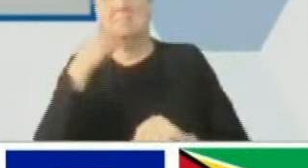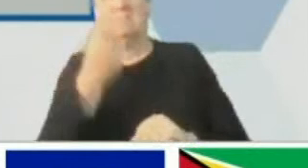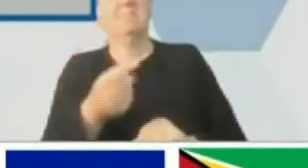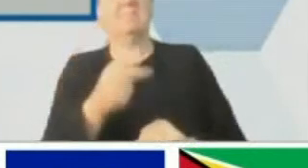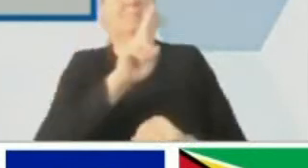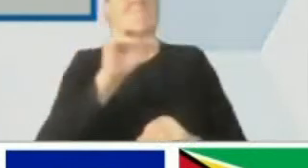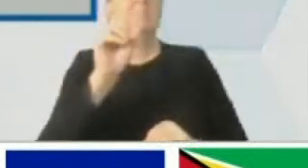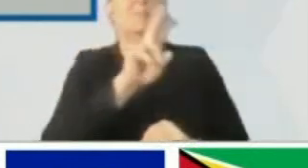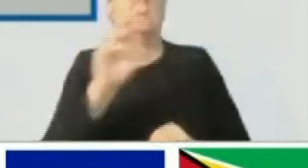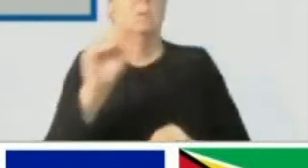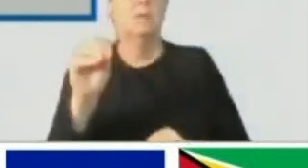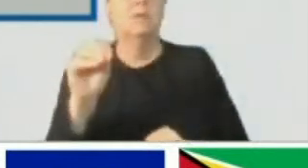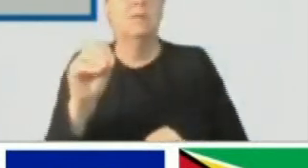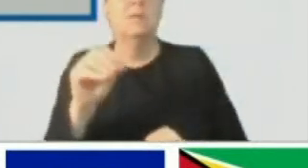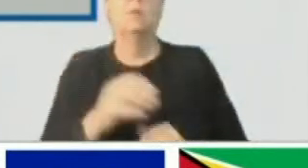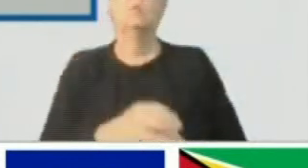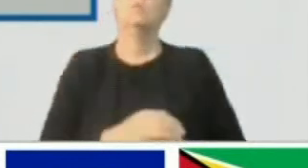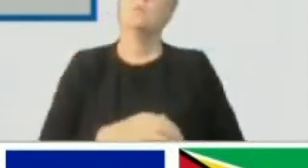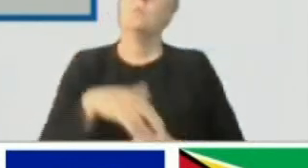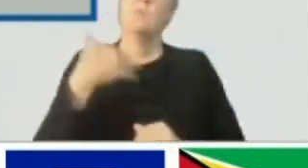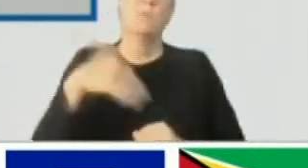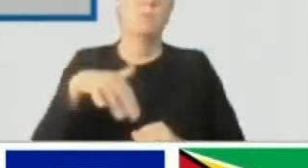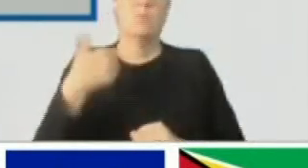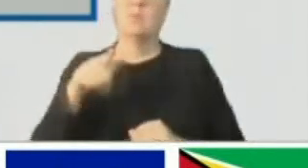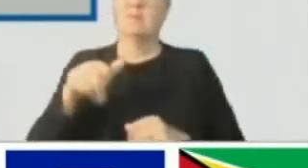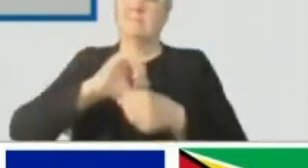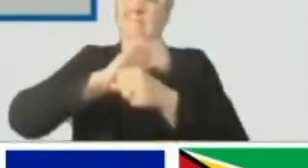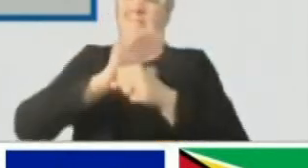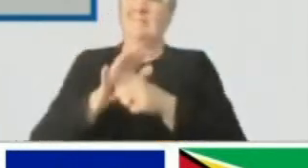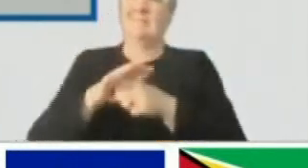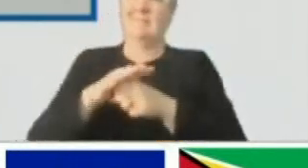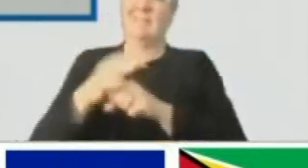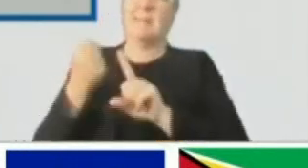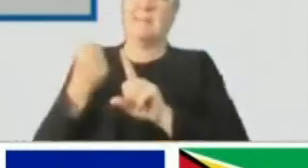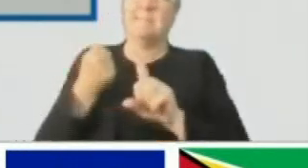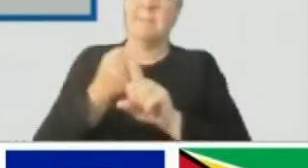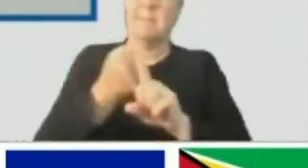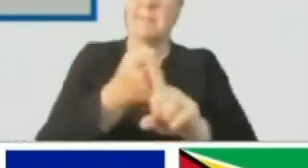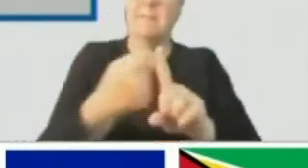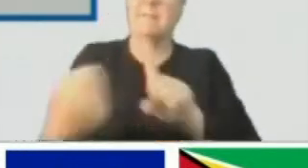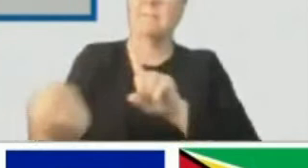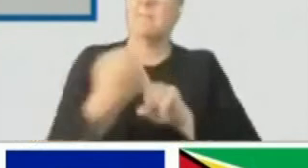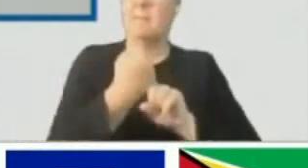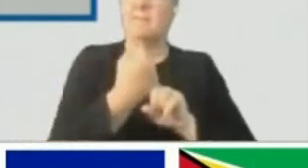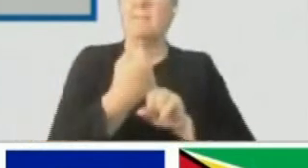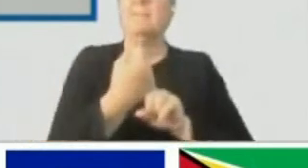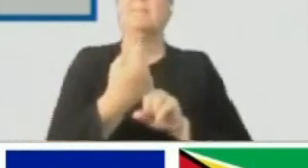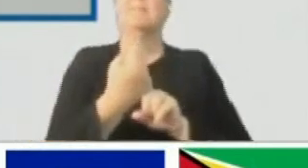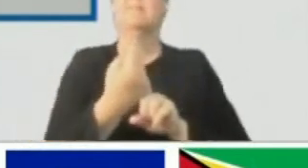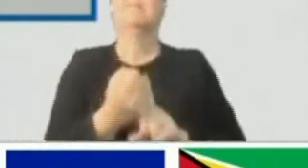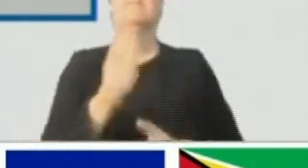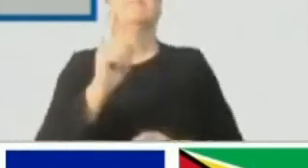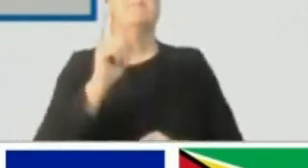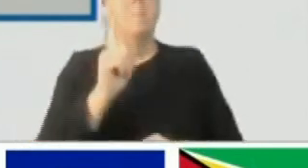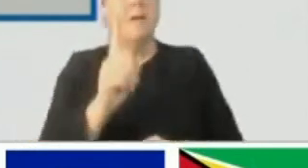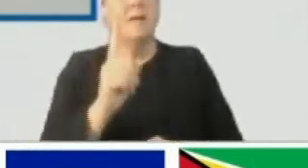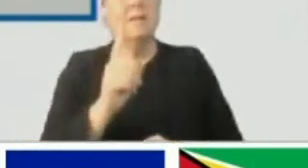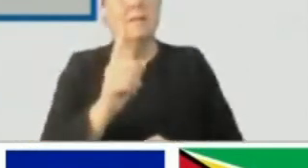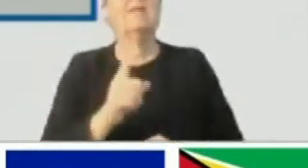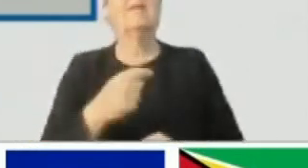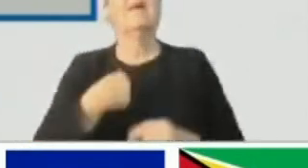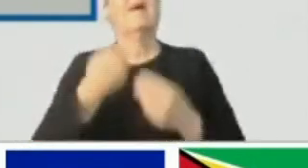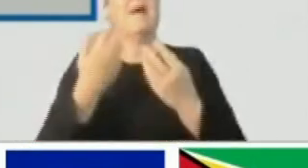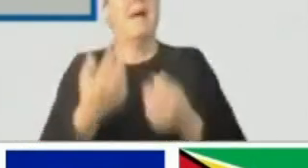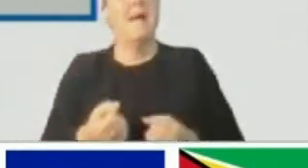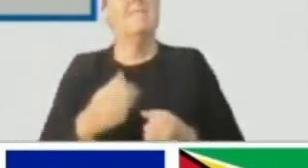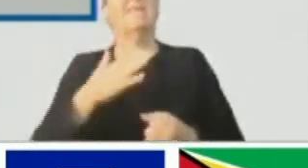as the pandemic has been, it has also provided perhaps the ultimate stress test of all our disaster risk management